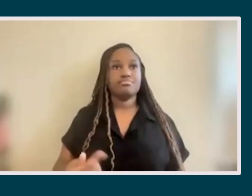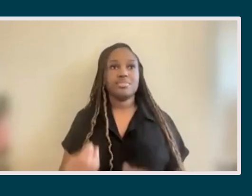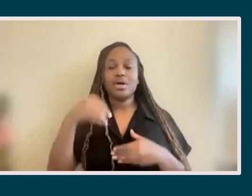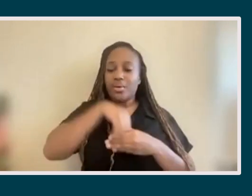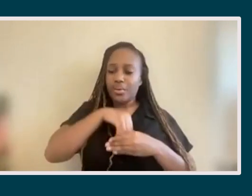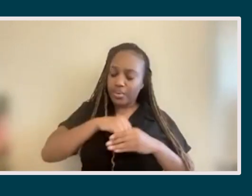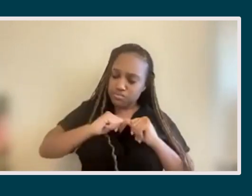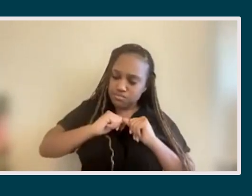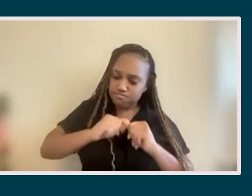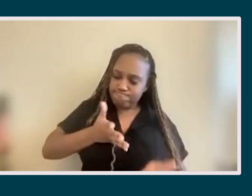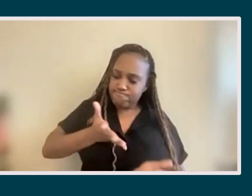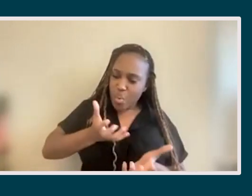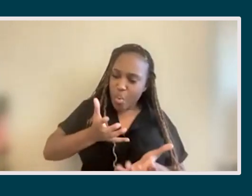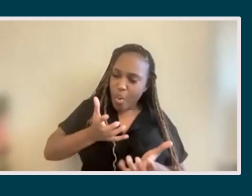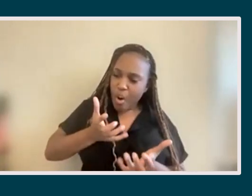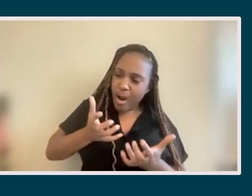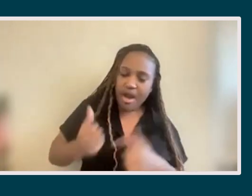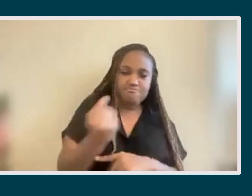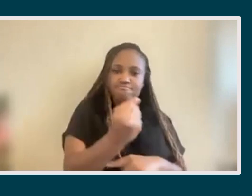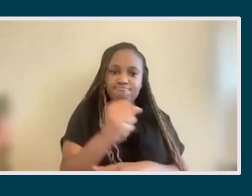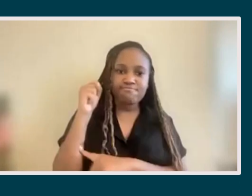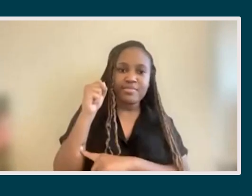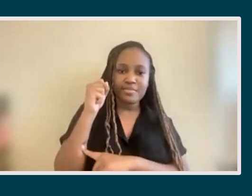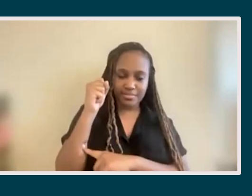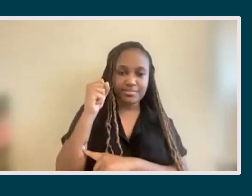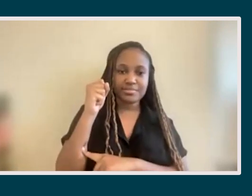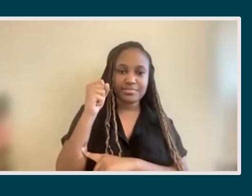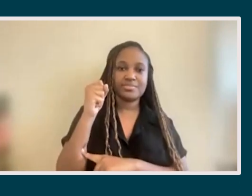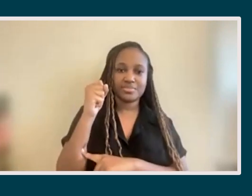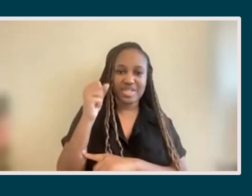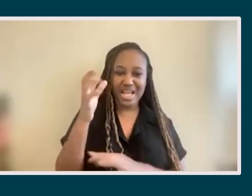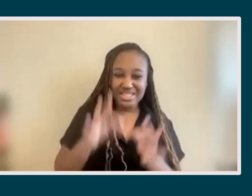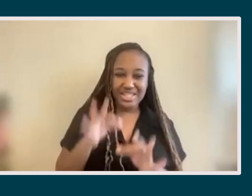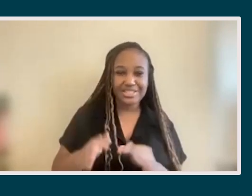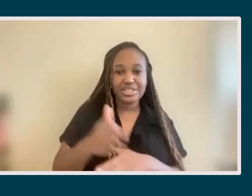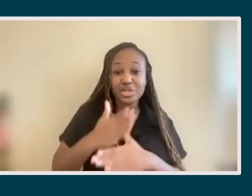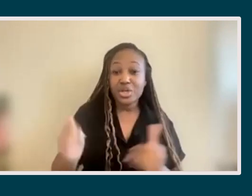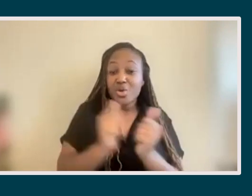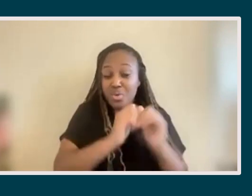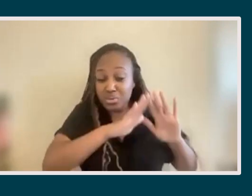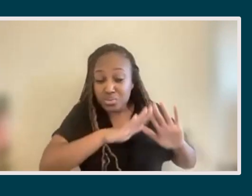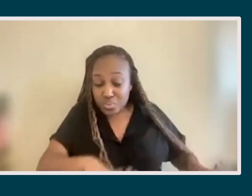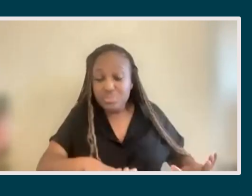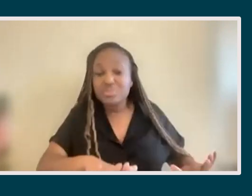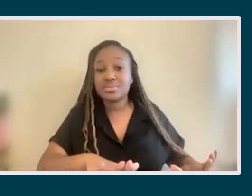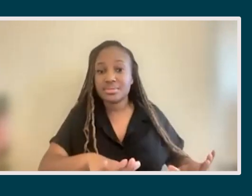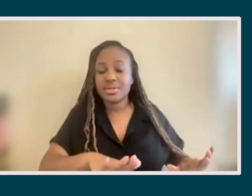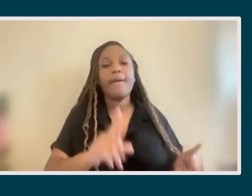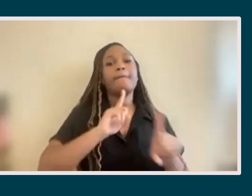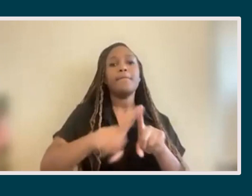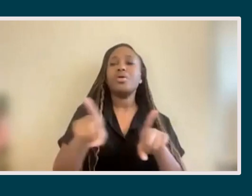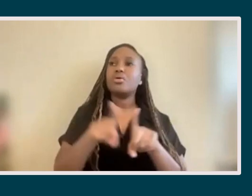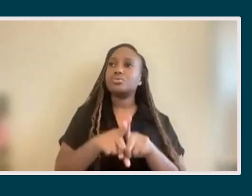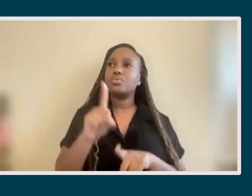for justice, and share that with our children. But that also, one of the things that Laura Kaye and I